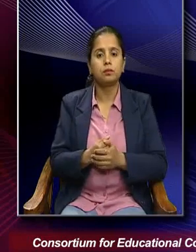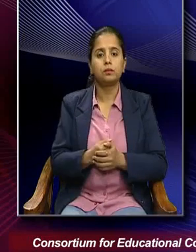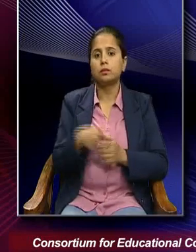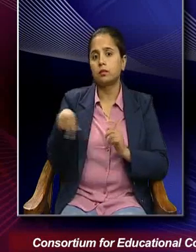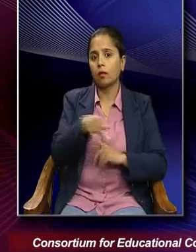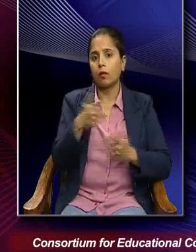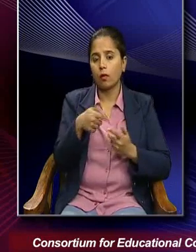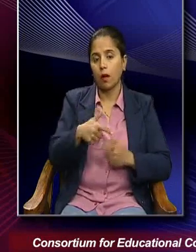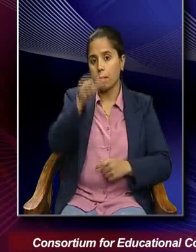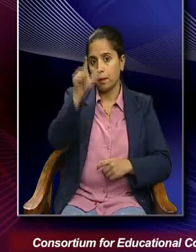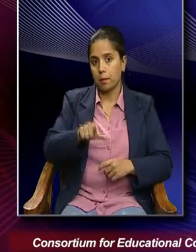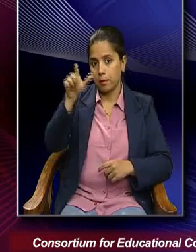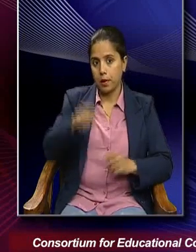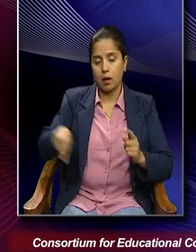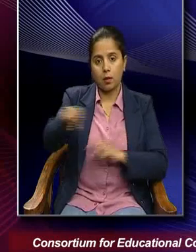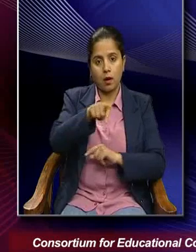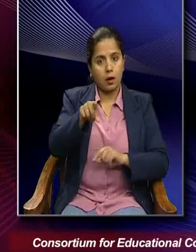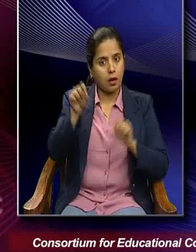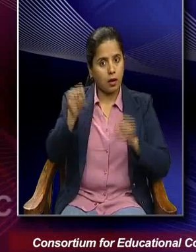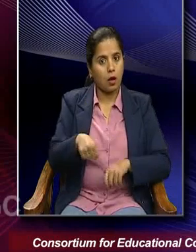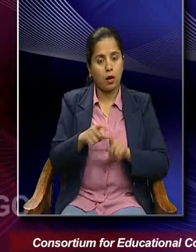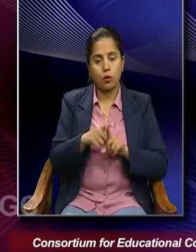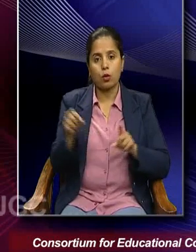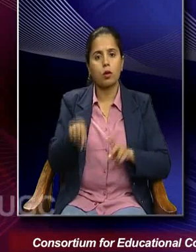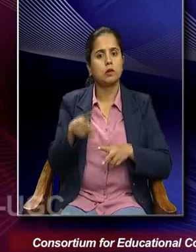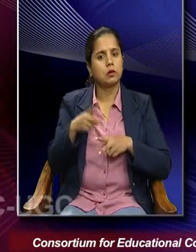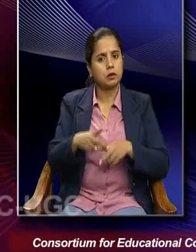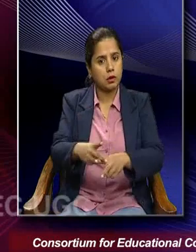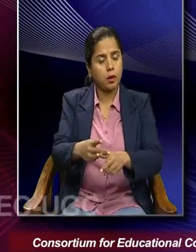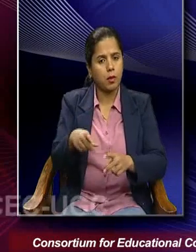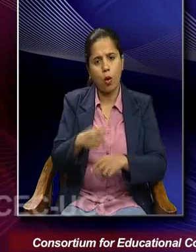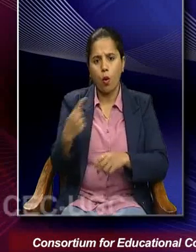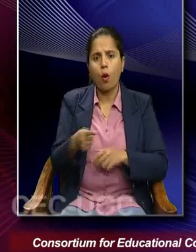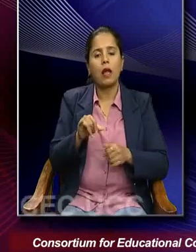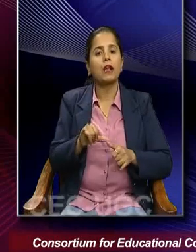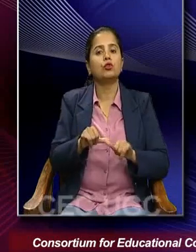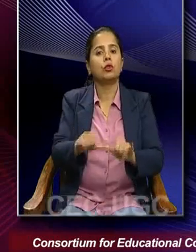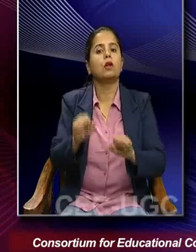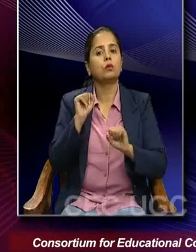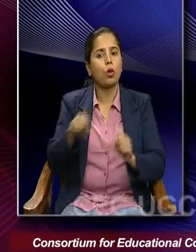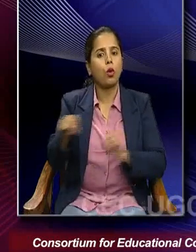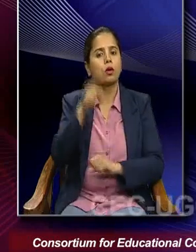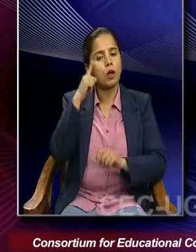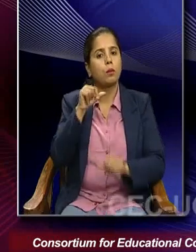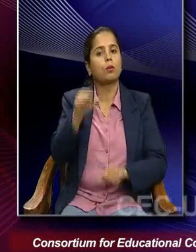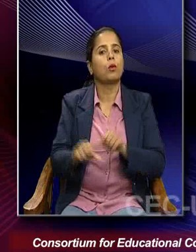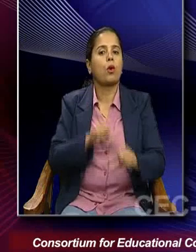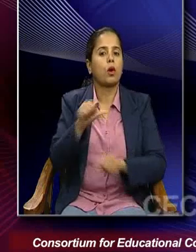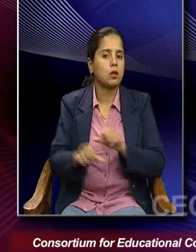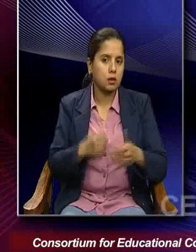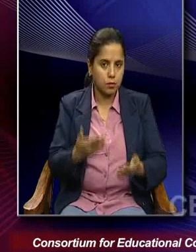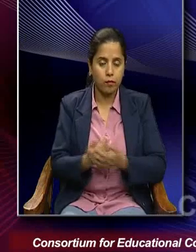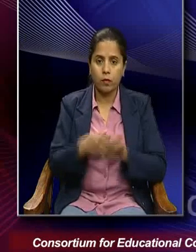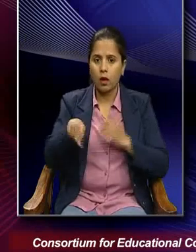the individual is able consciously to adjust himself to that process and